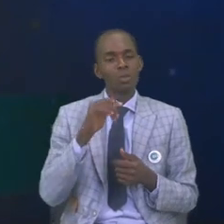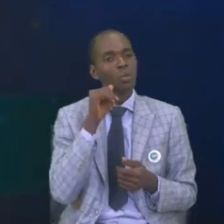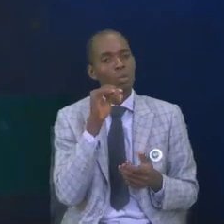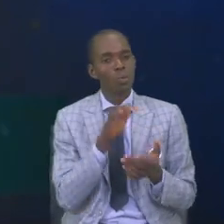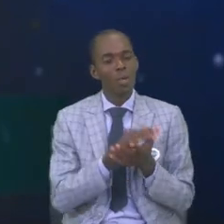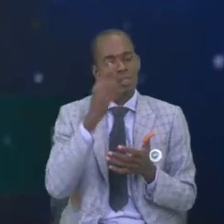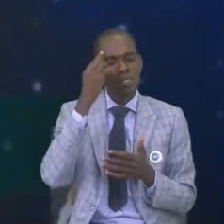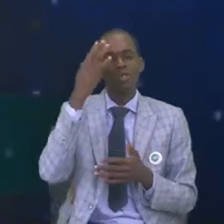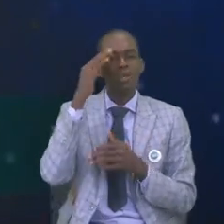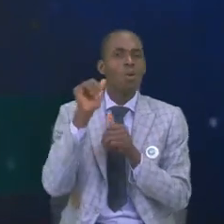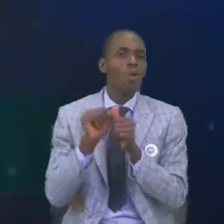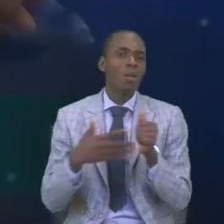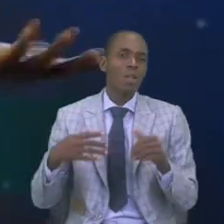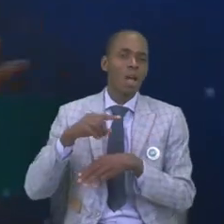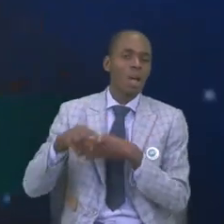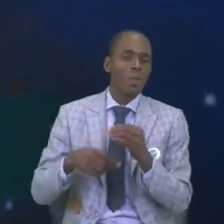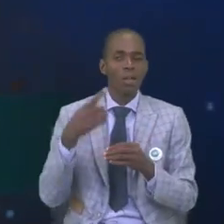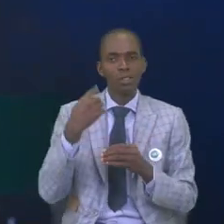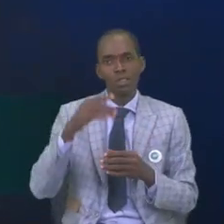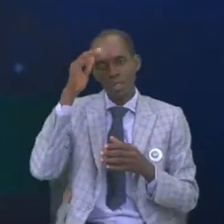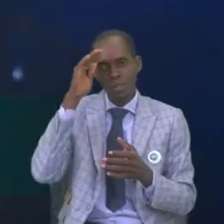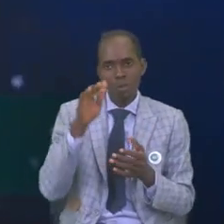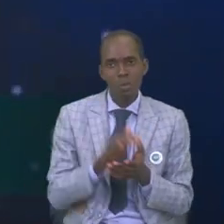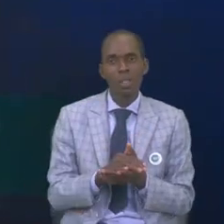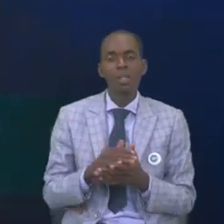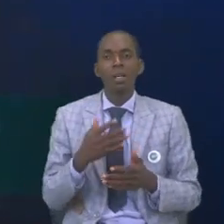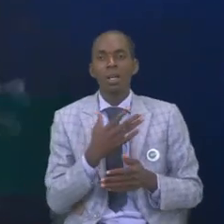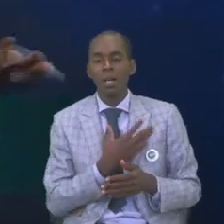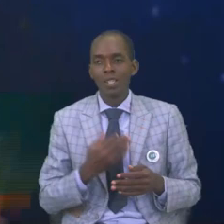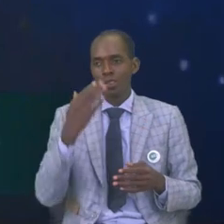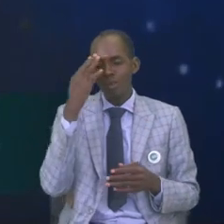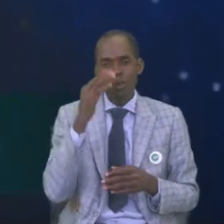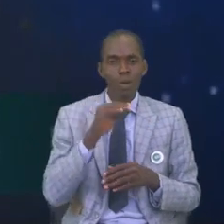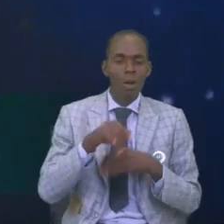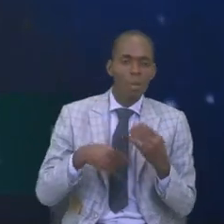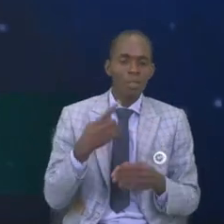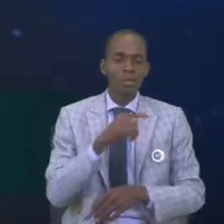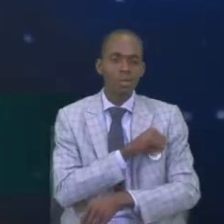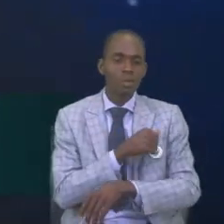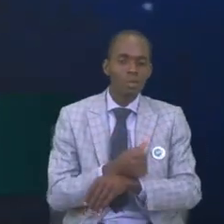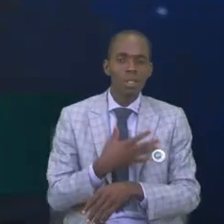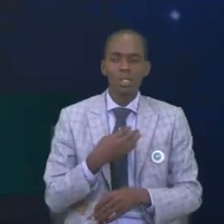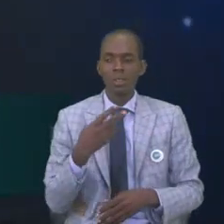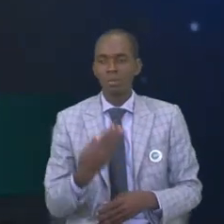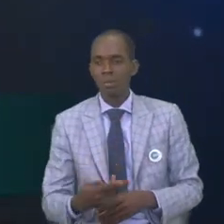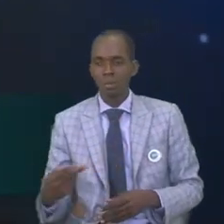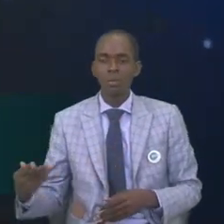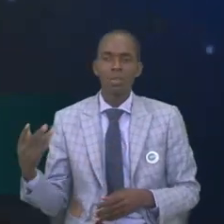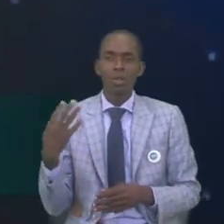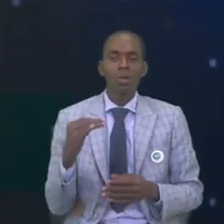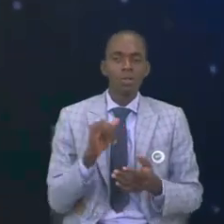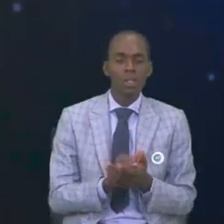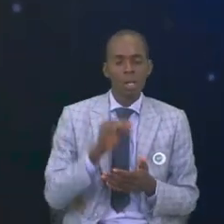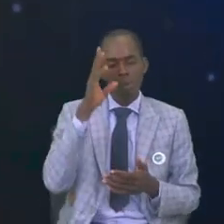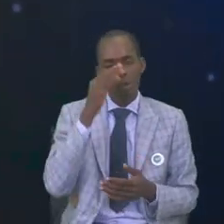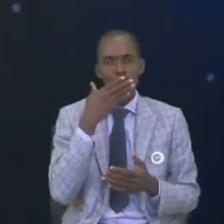life of that man, of the property of that man, of the authority of that man, of the goodness of that man,